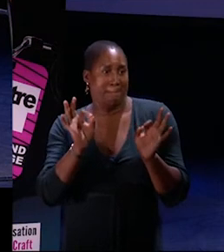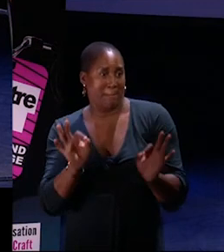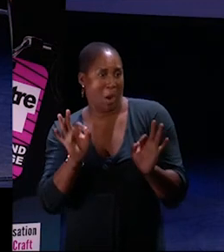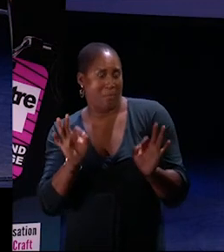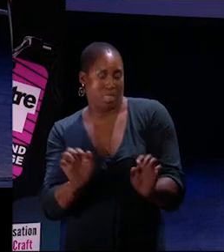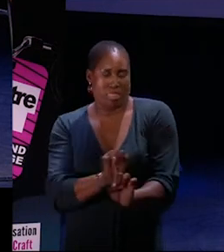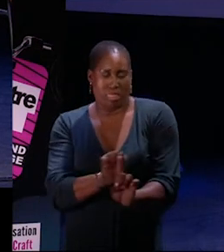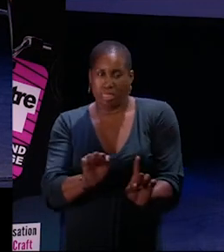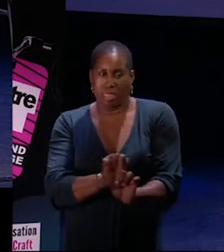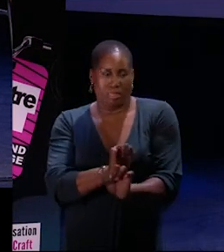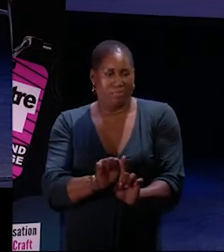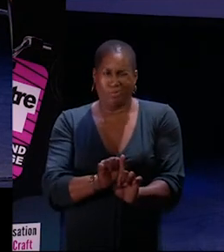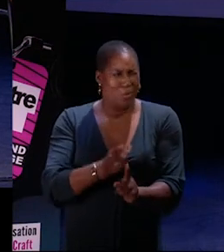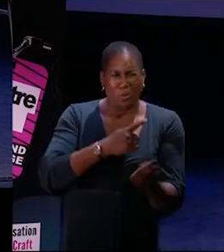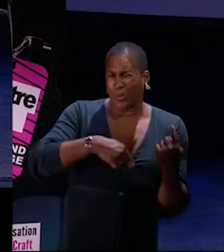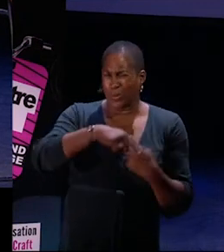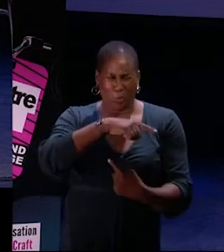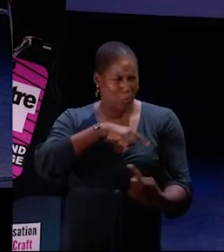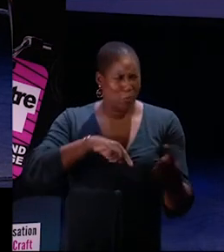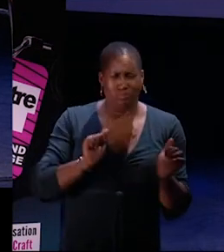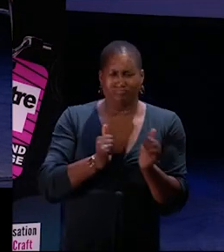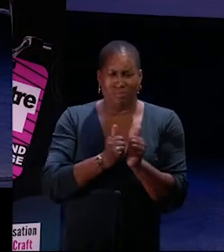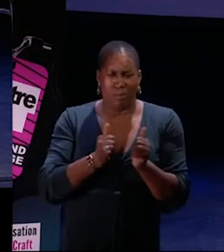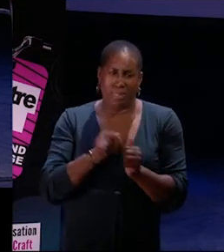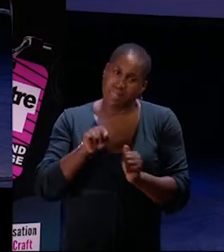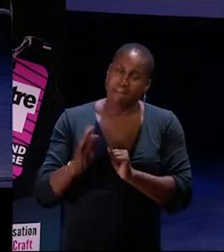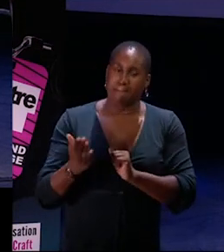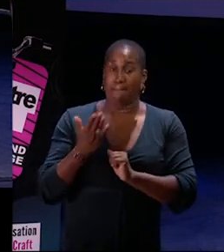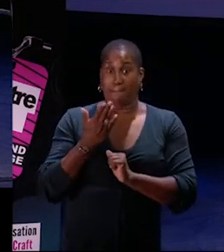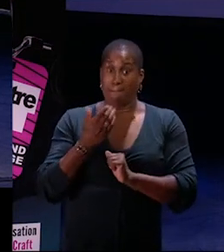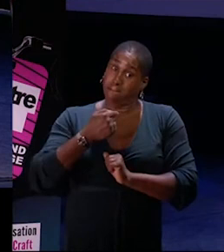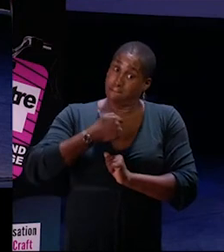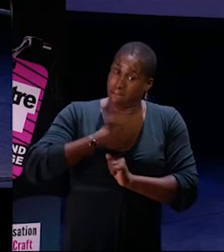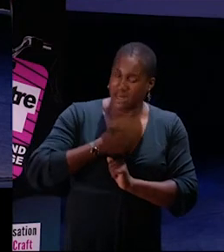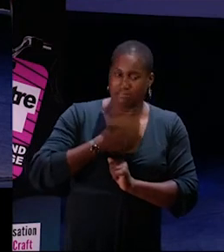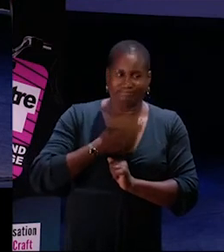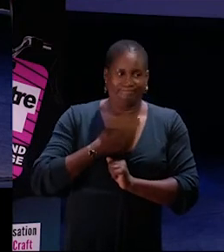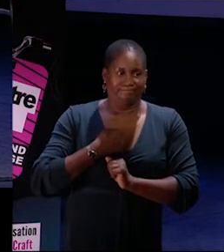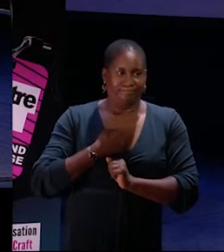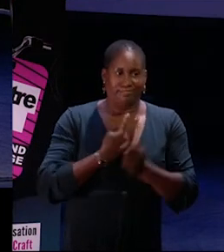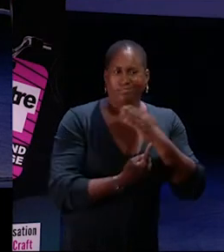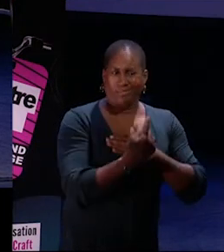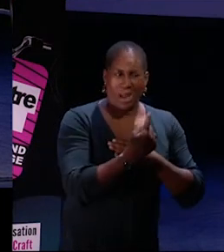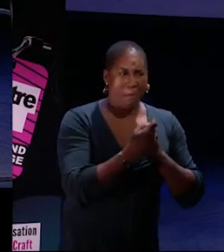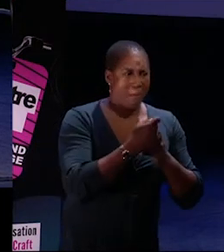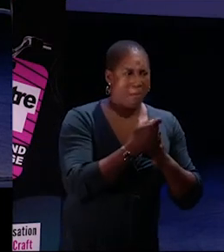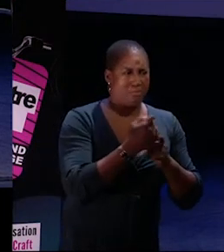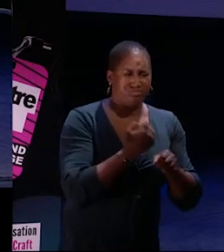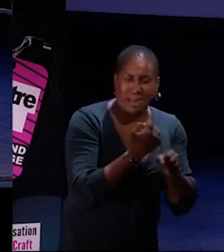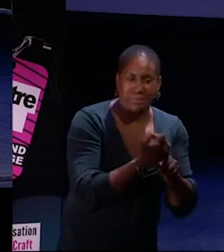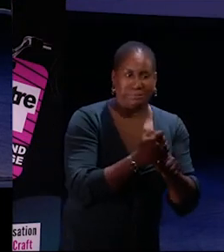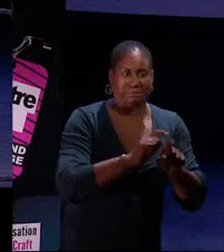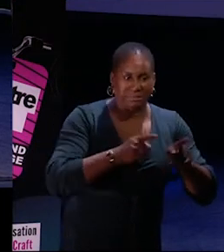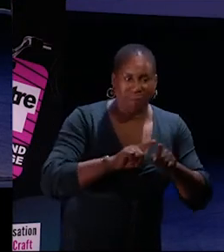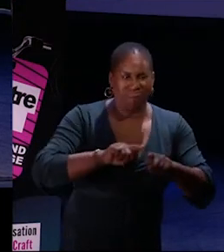approach. I like to approach each production differently and look at the merits of what we're trying to put